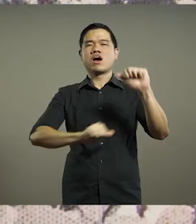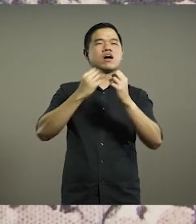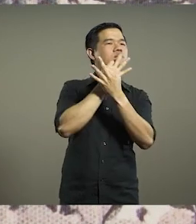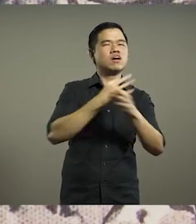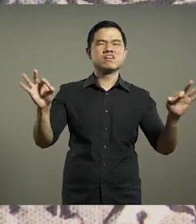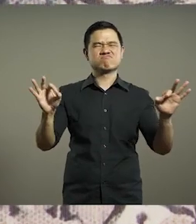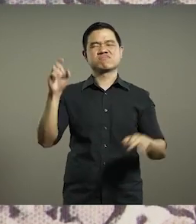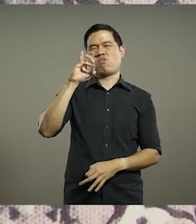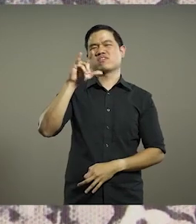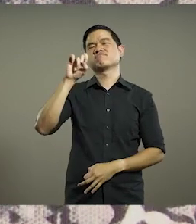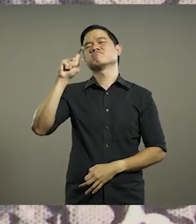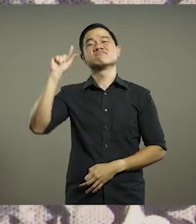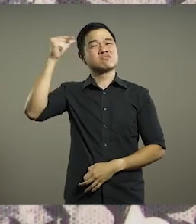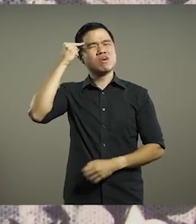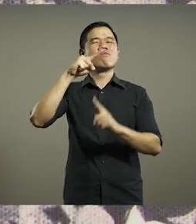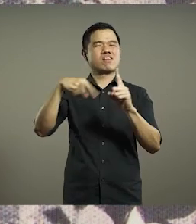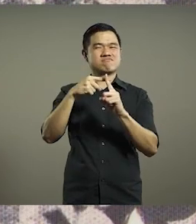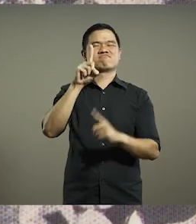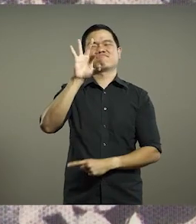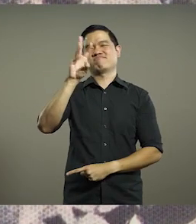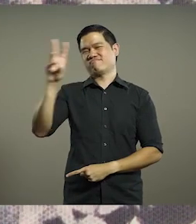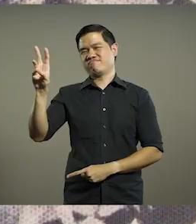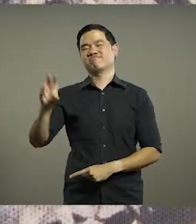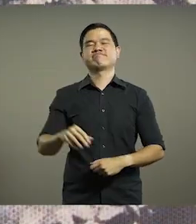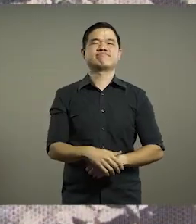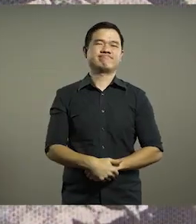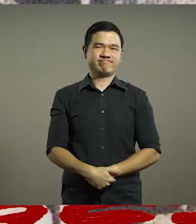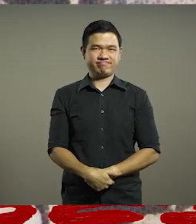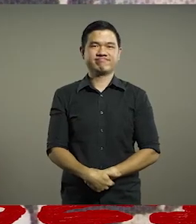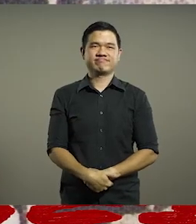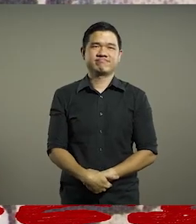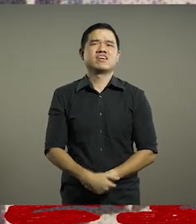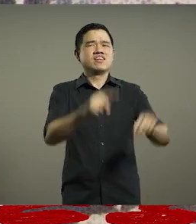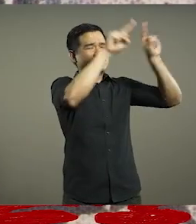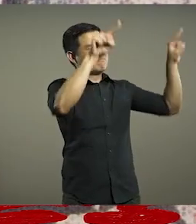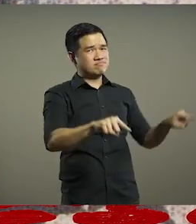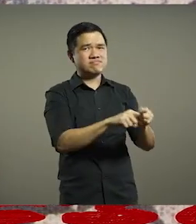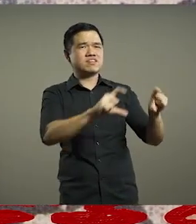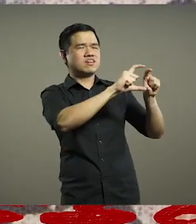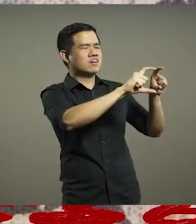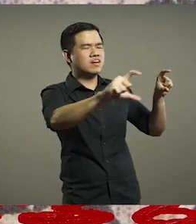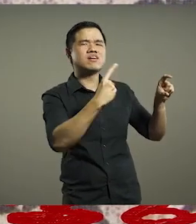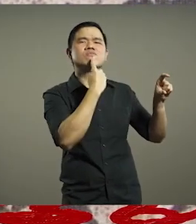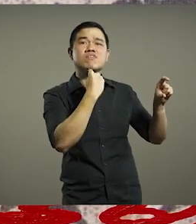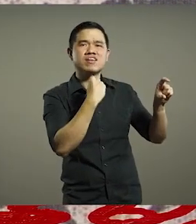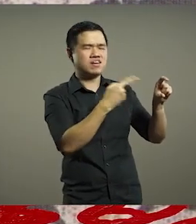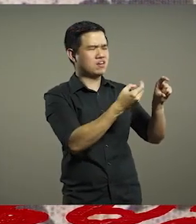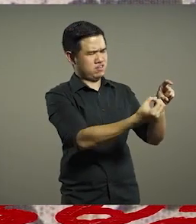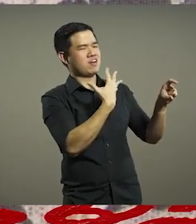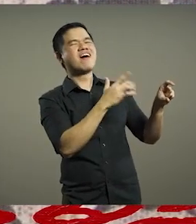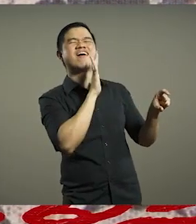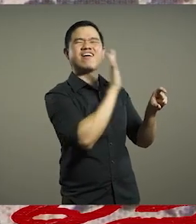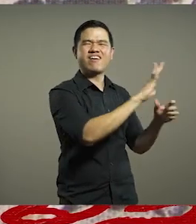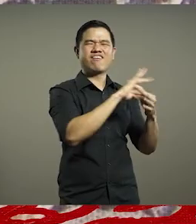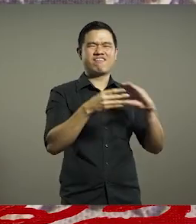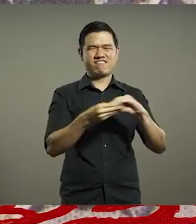for free during the socialist regime in 1966. The red words stood out to me as though telling me her